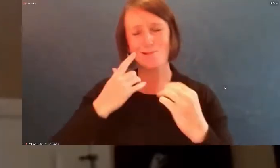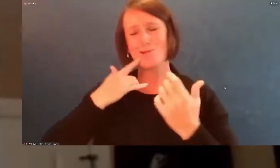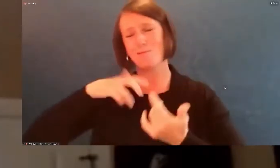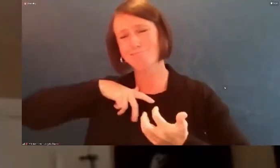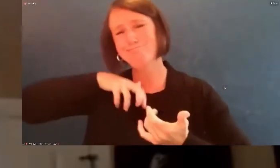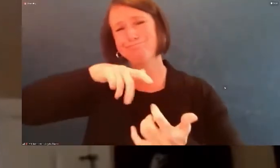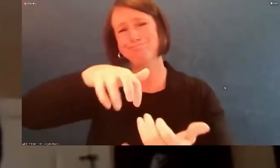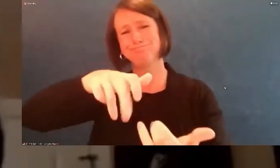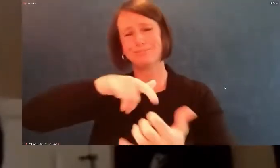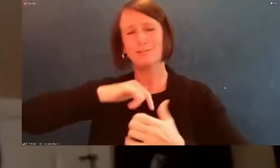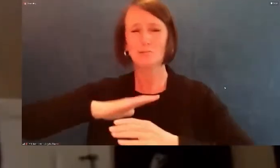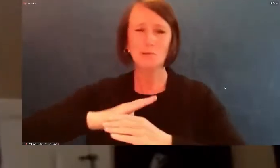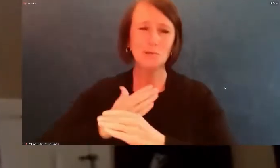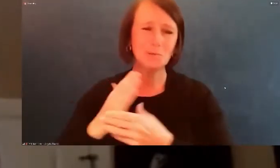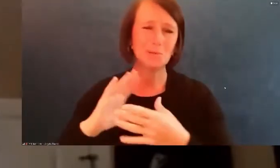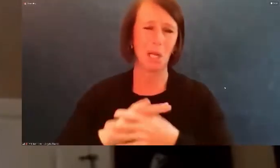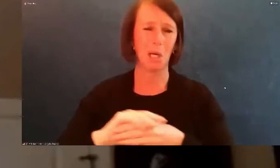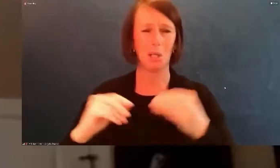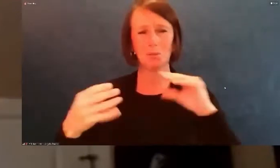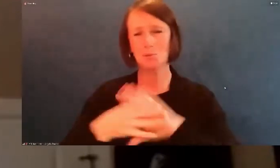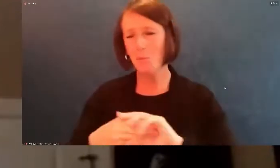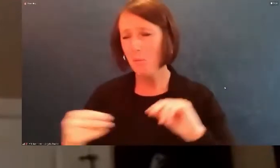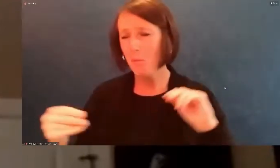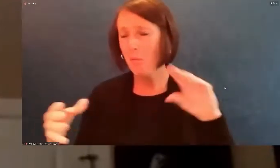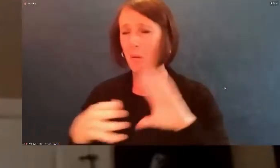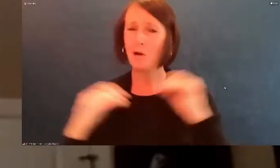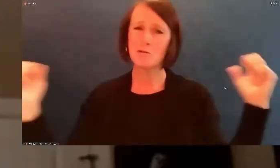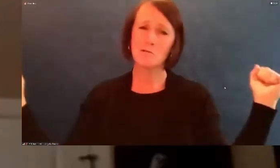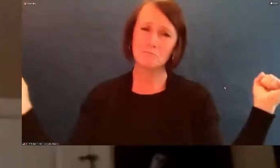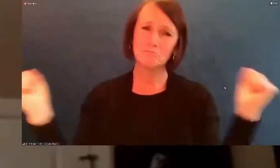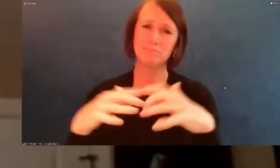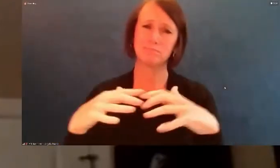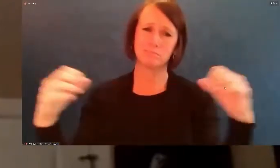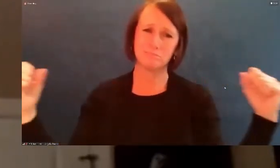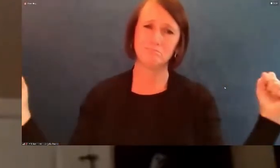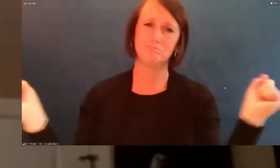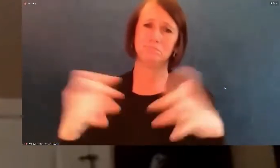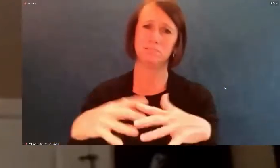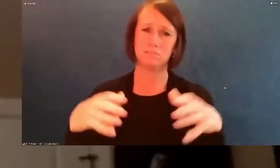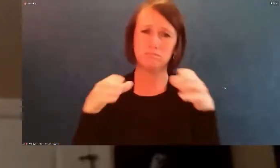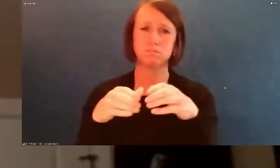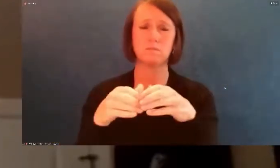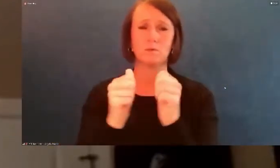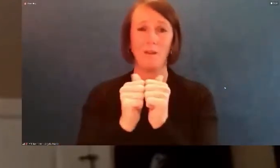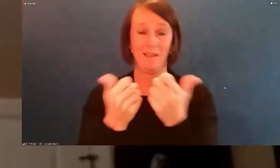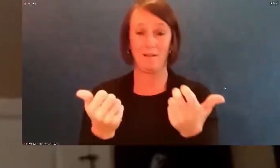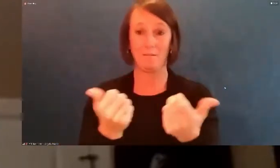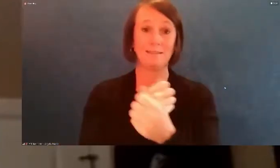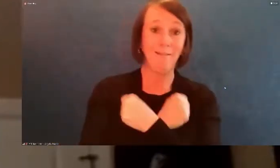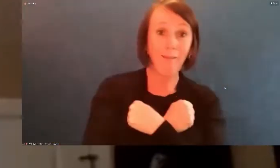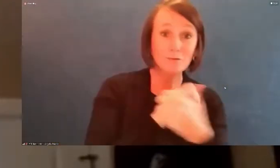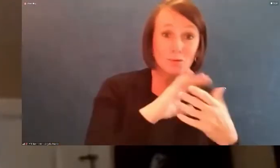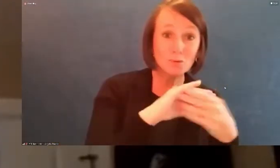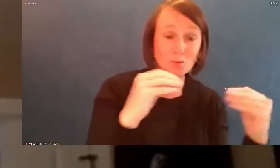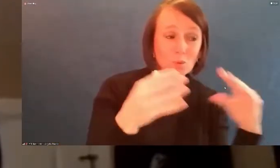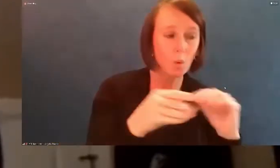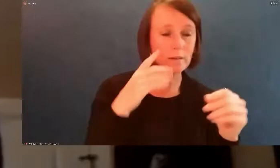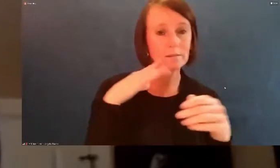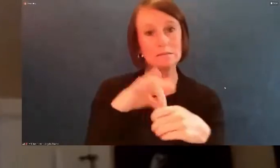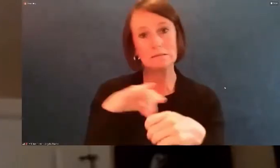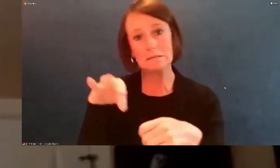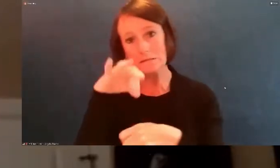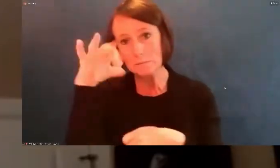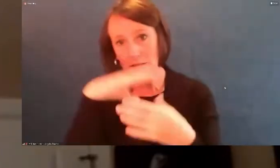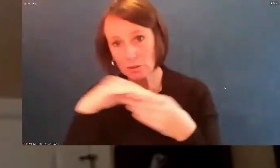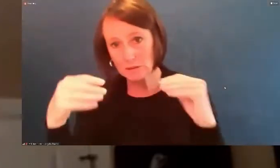and you shared stories. You shared stories about, well, love stories, spirit